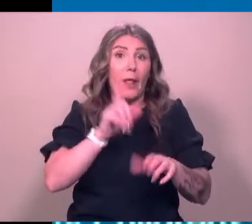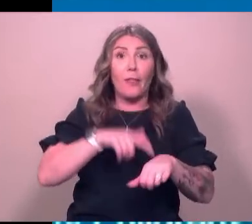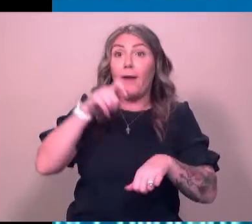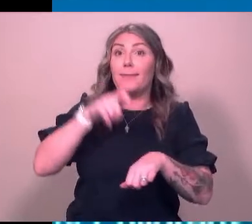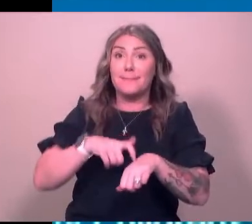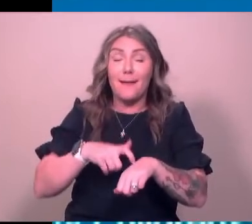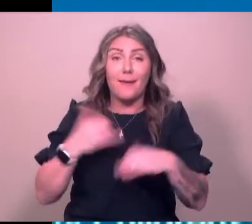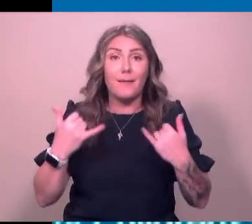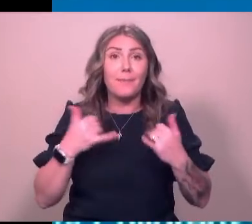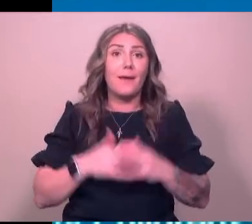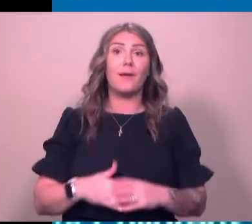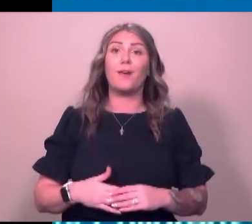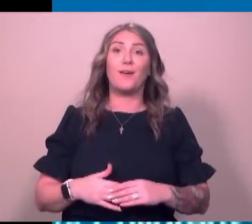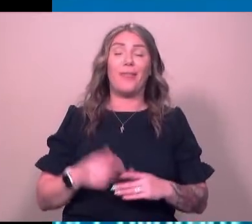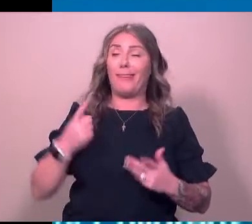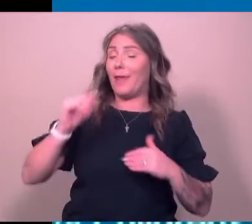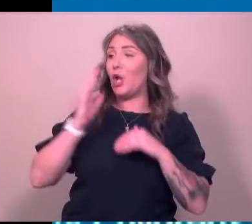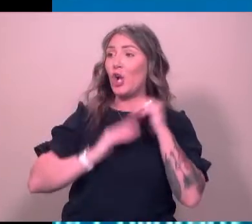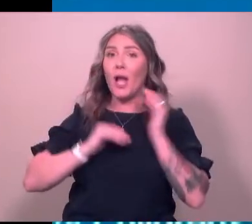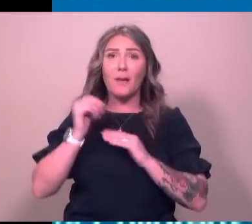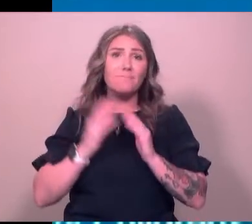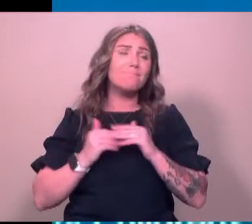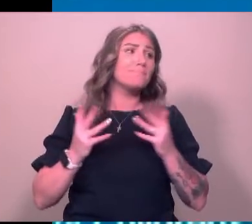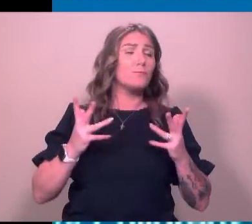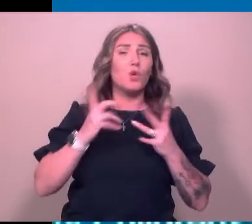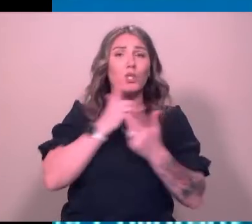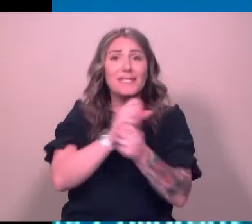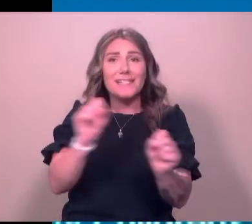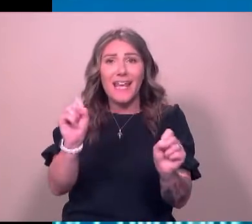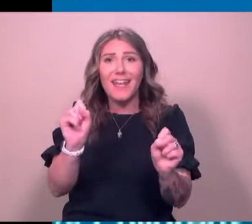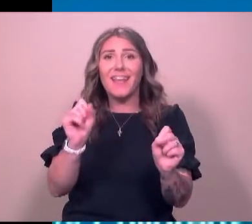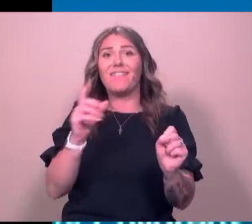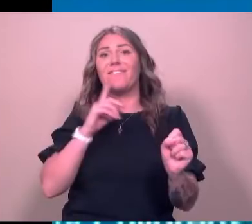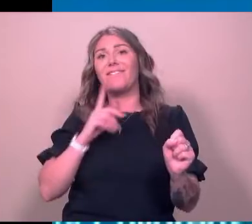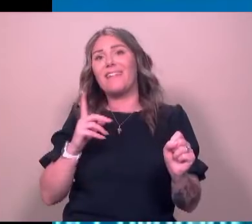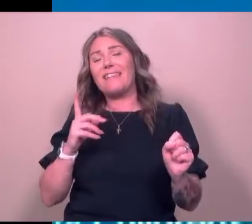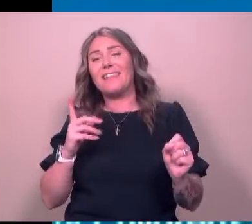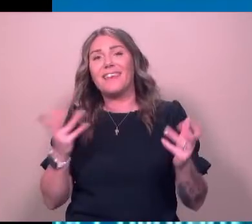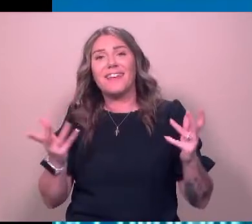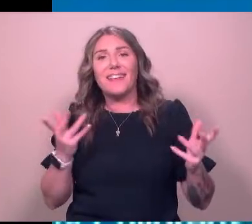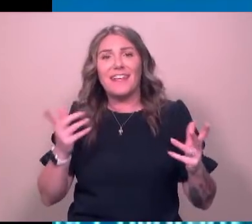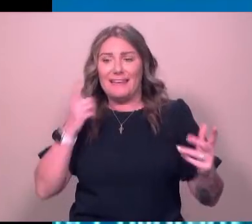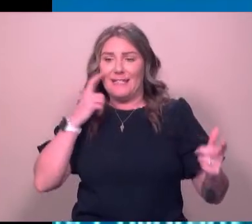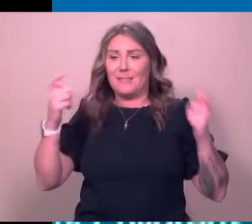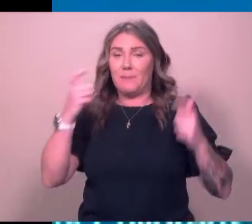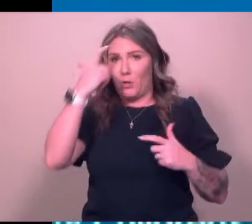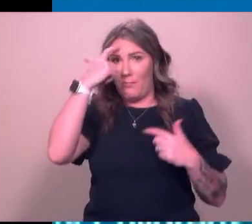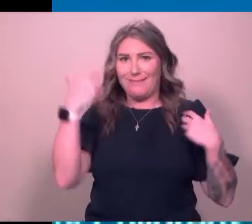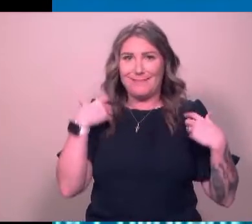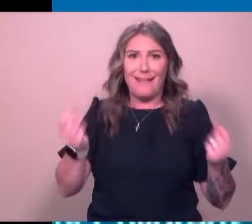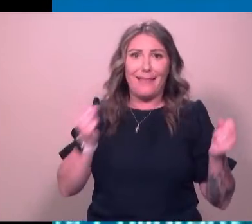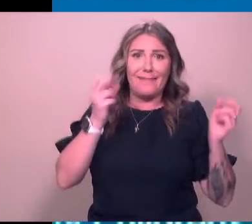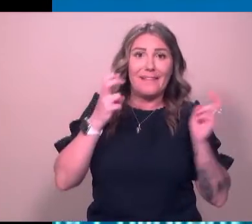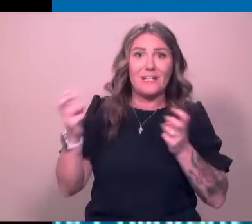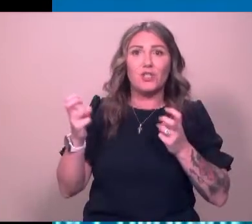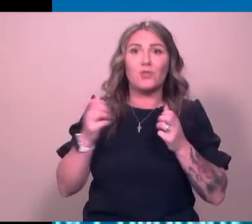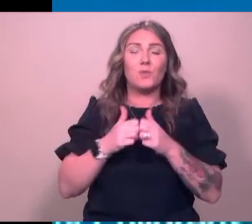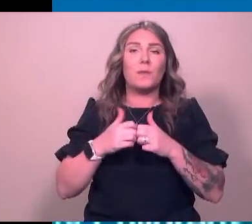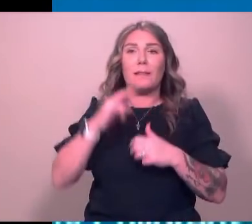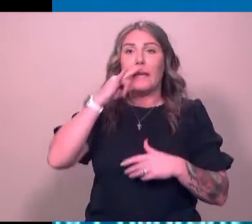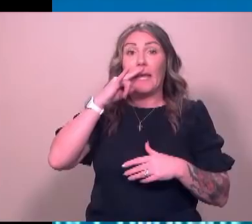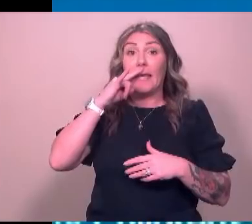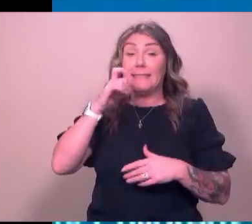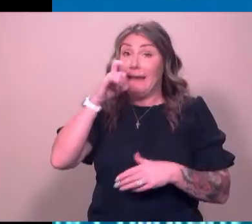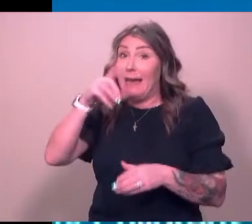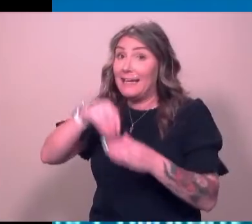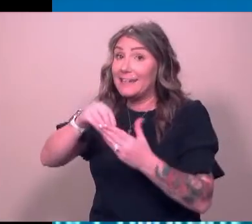time. They are comfortable doing it. They are safe. There's bigger mental health issues with kids being out of